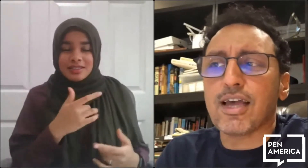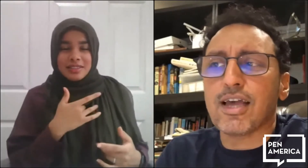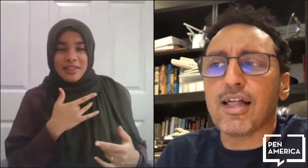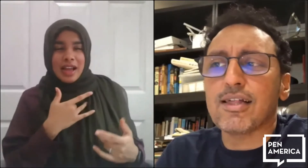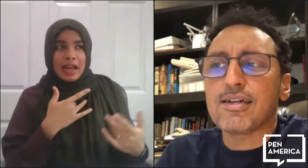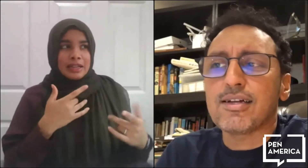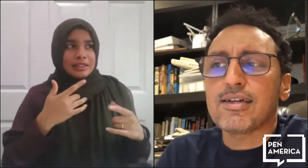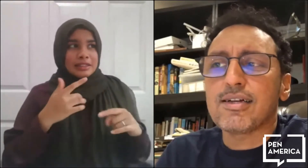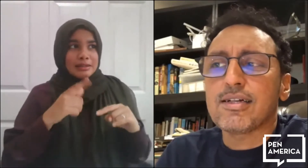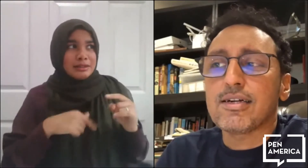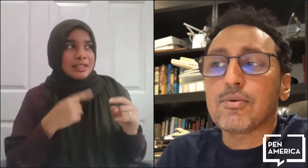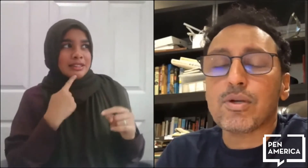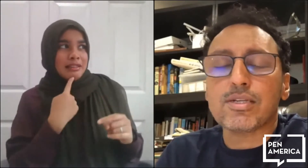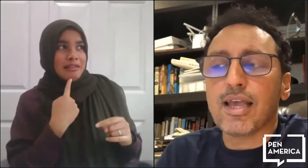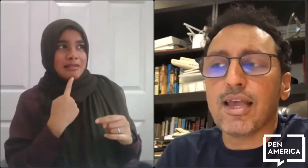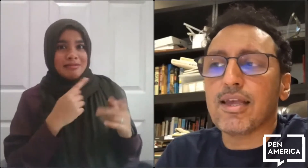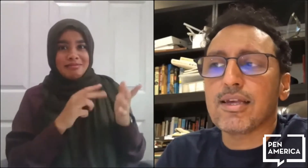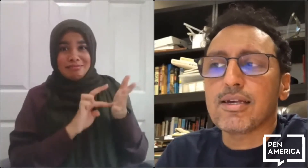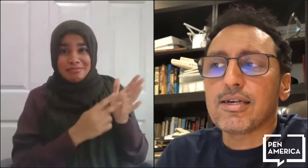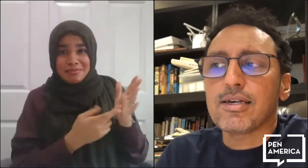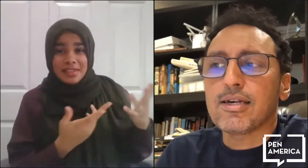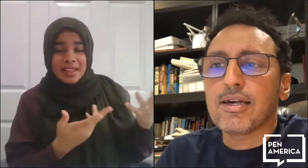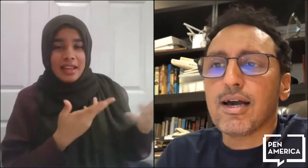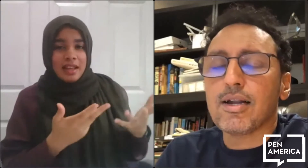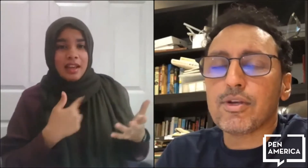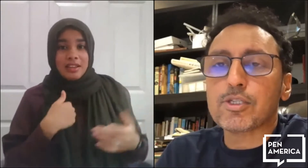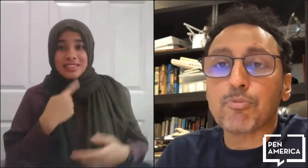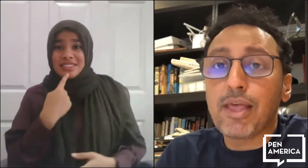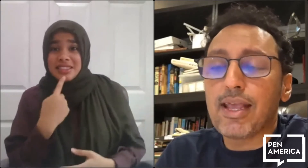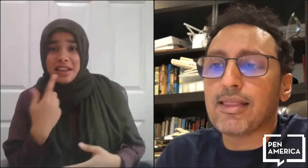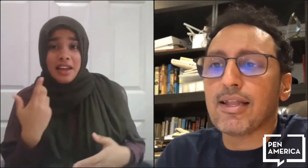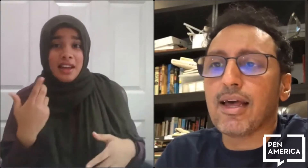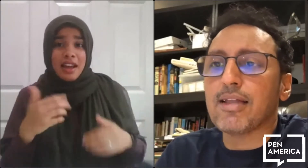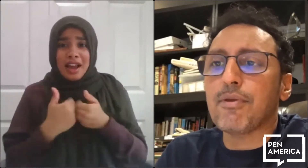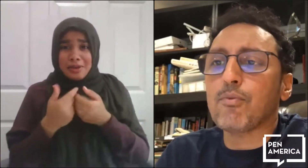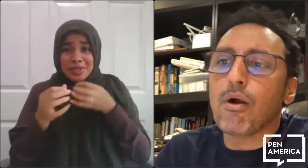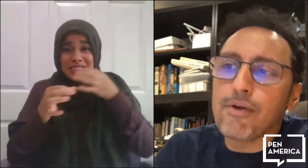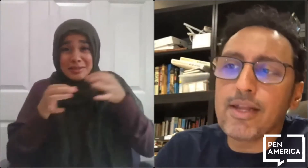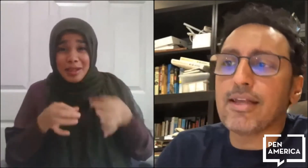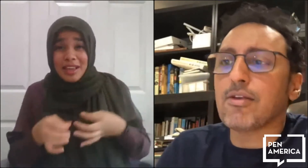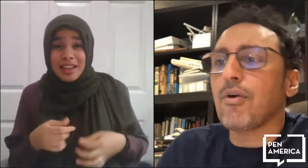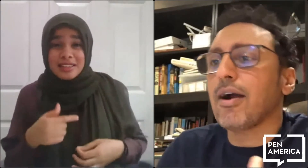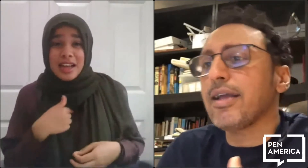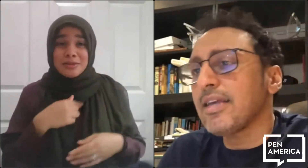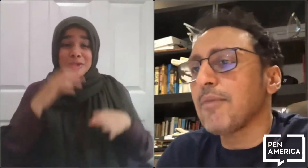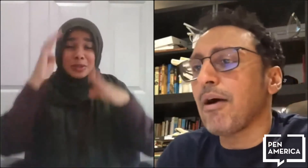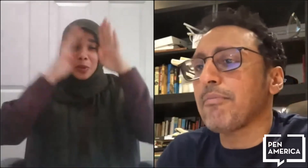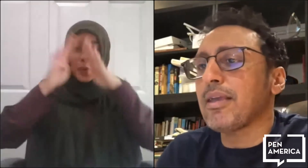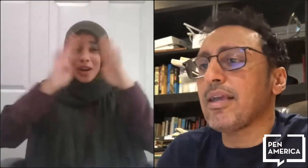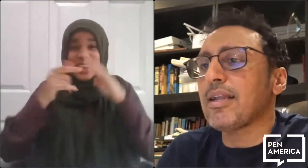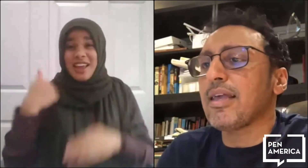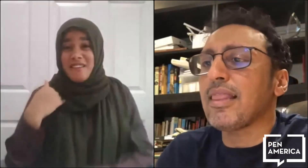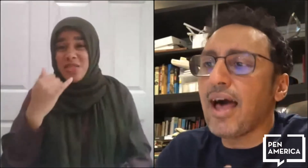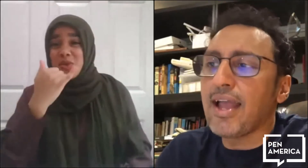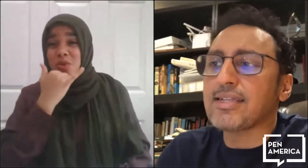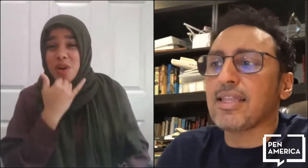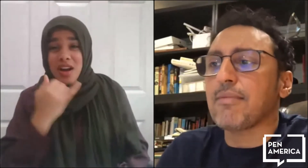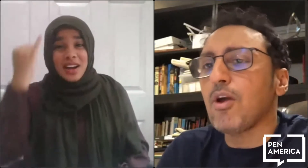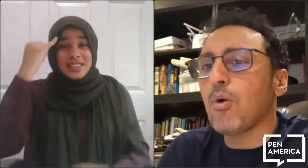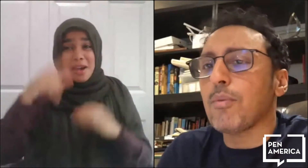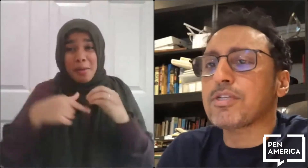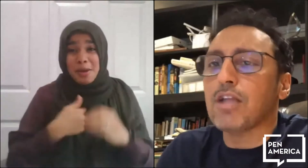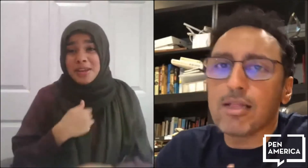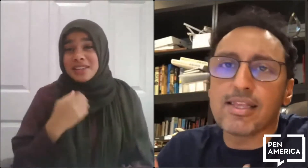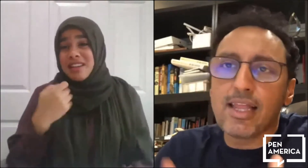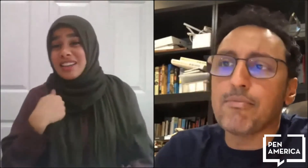couldn't tell. What to say? How to explain that I'd been worried he had the wrong idea about me, and I lied to let